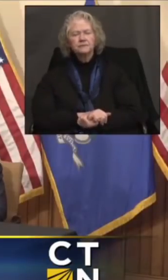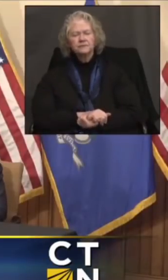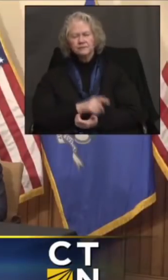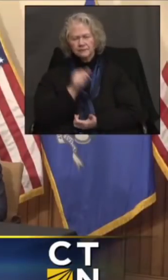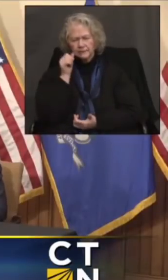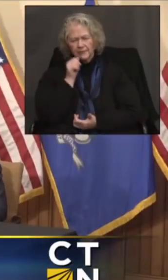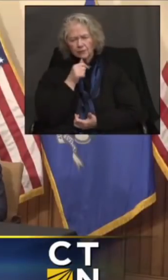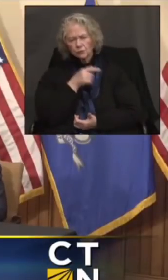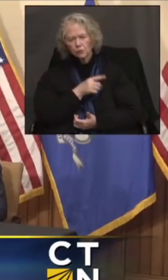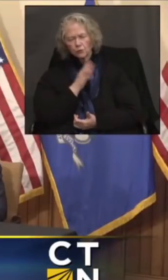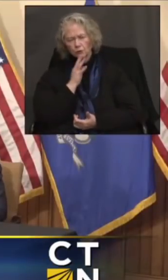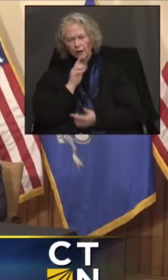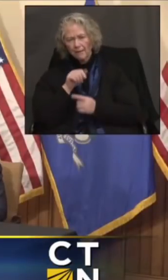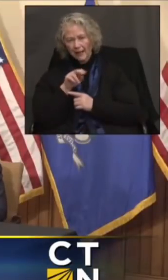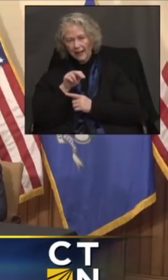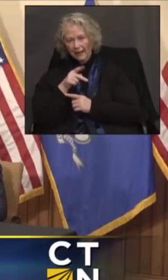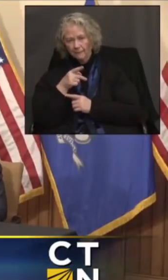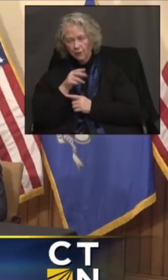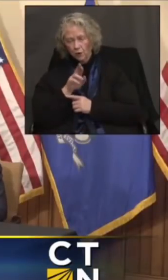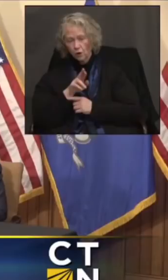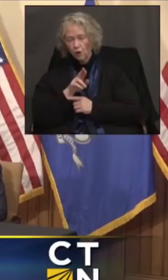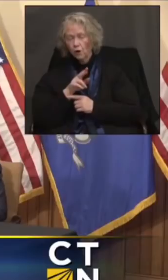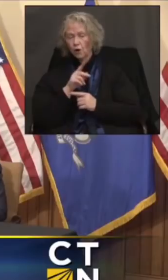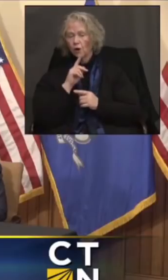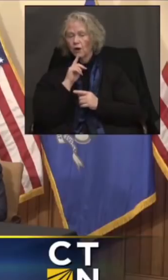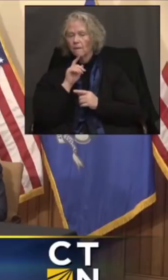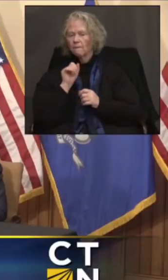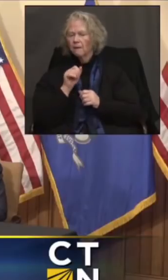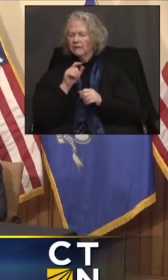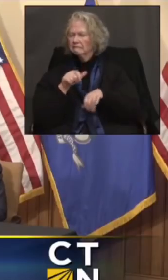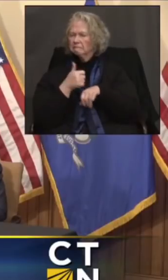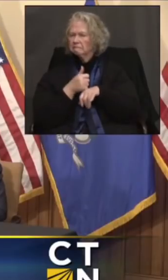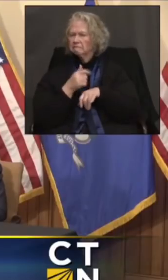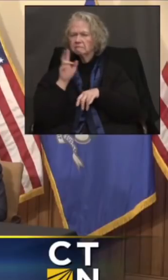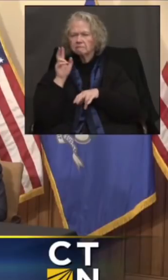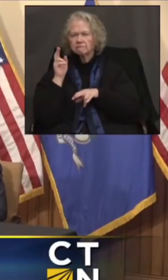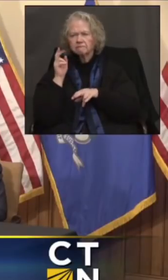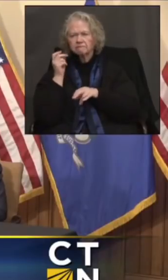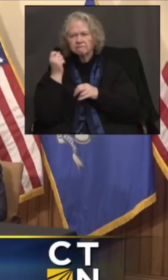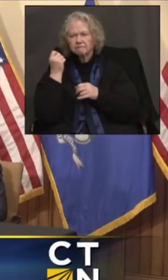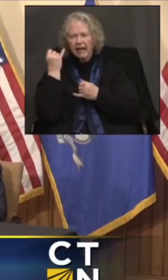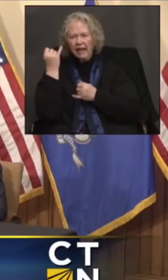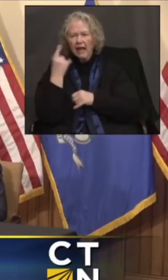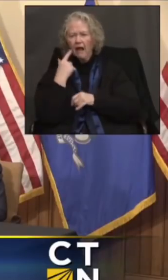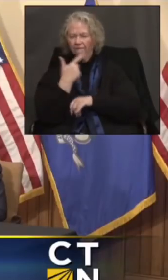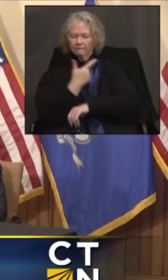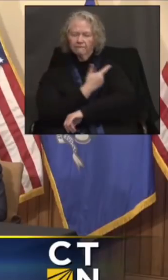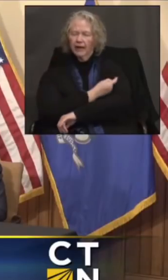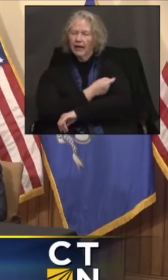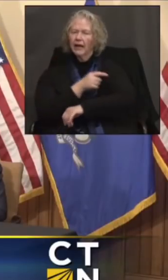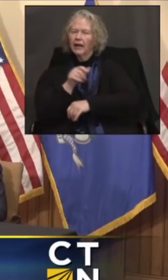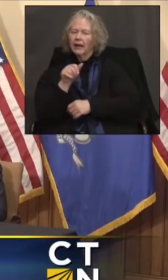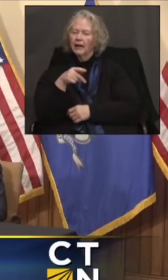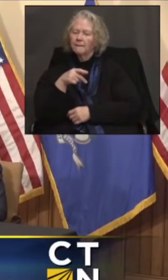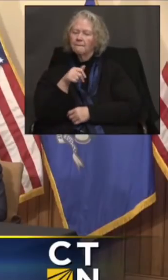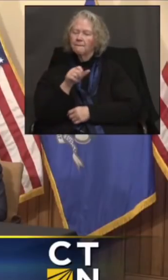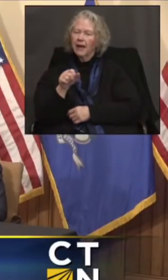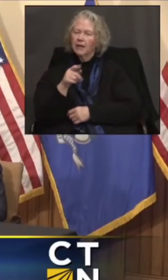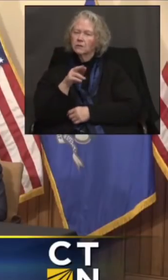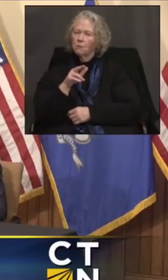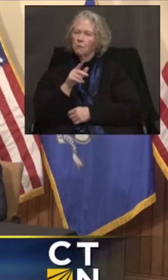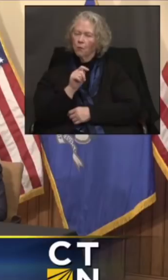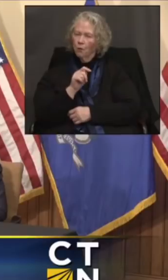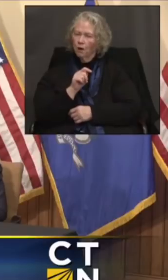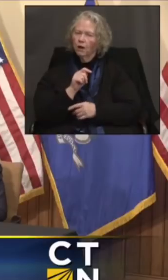NPR yesterday about this possible, vaccine passport. Can you just talk a little bit more about that and why you think, the private sector should be more leading that